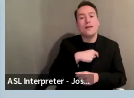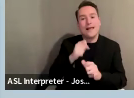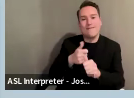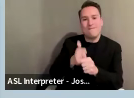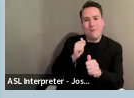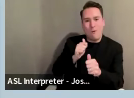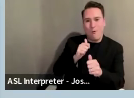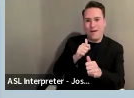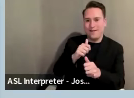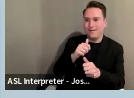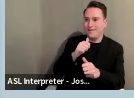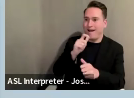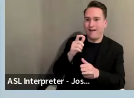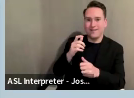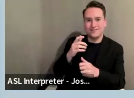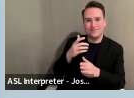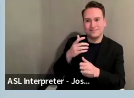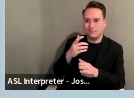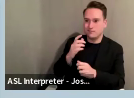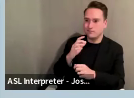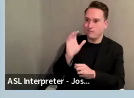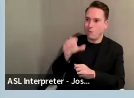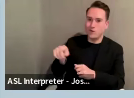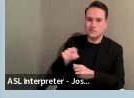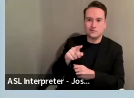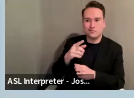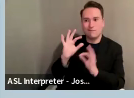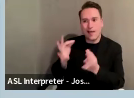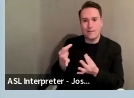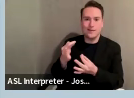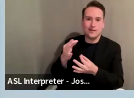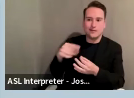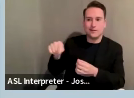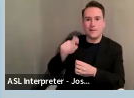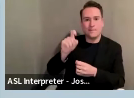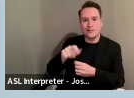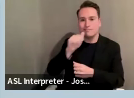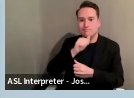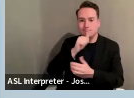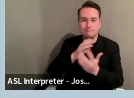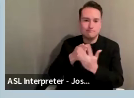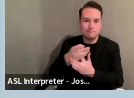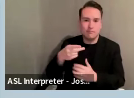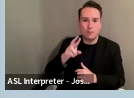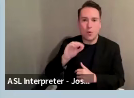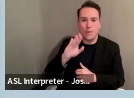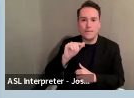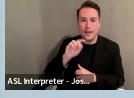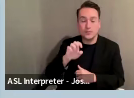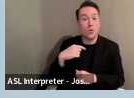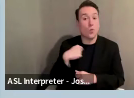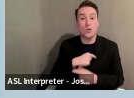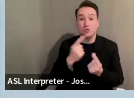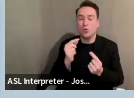our loved ones through that probate process by doing a couple of things. we can, especially since most of you are homeowners, create a